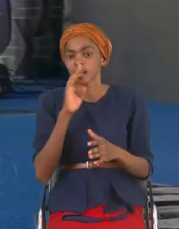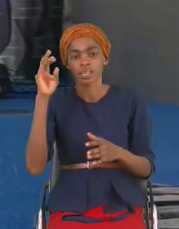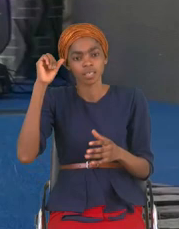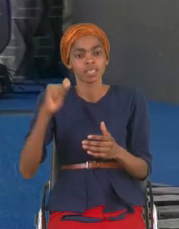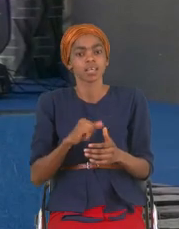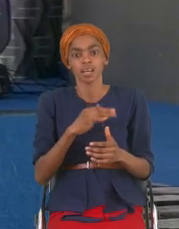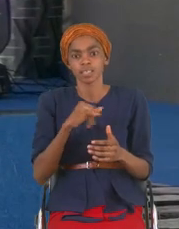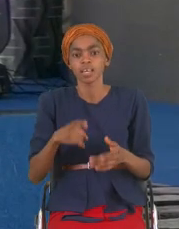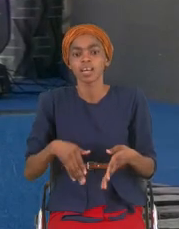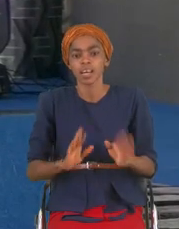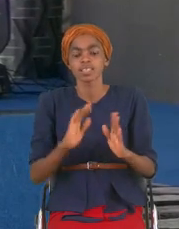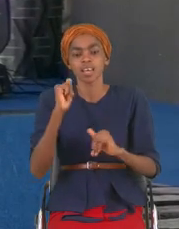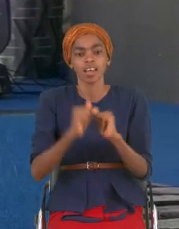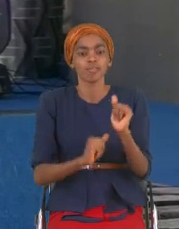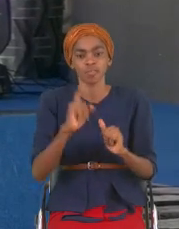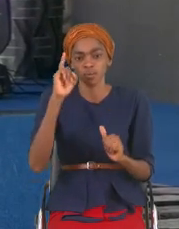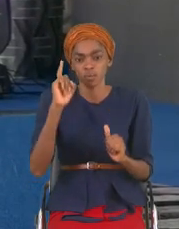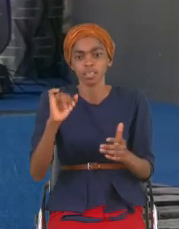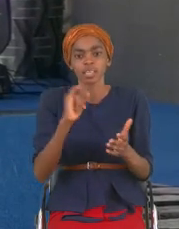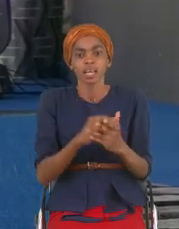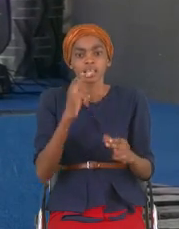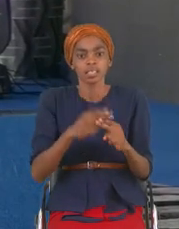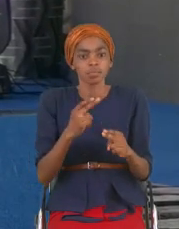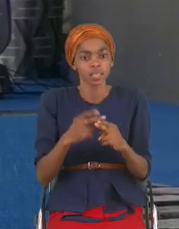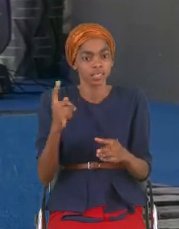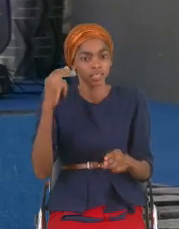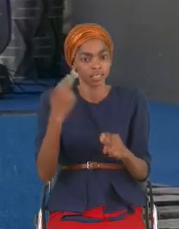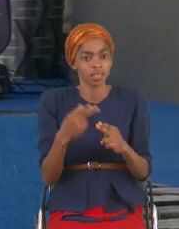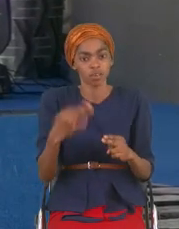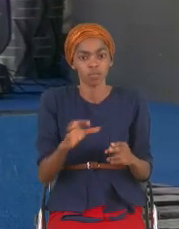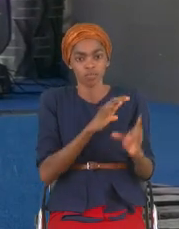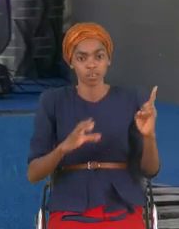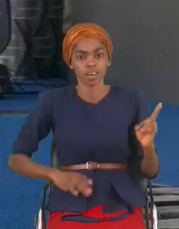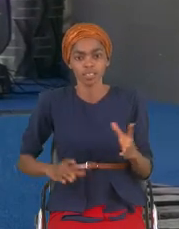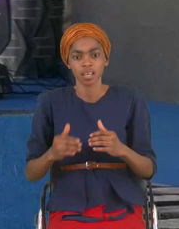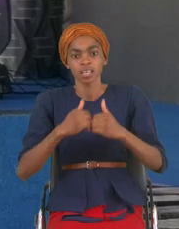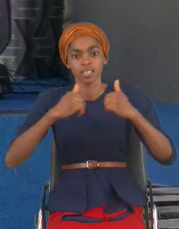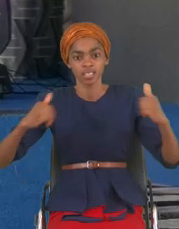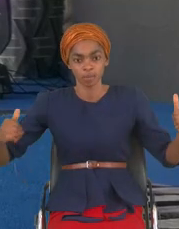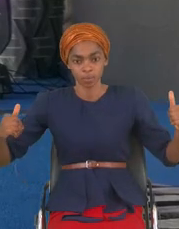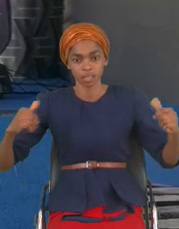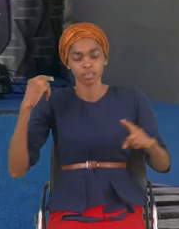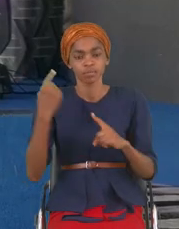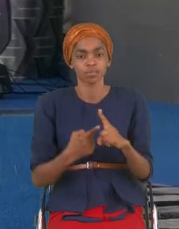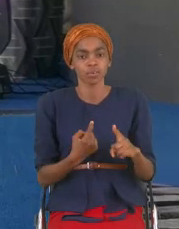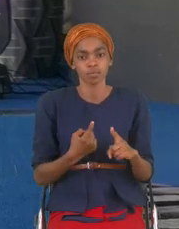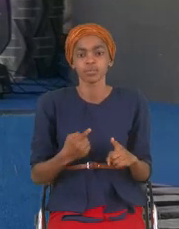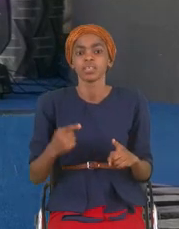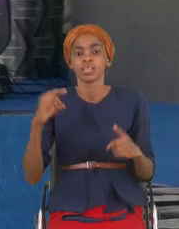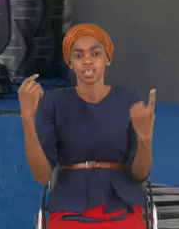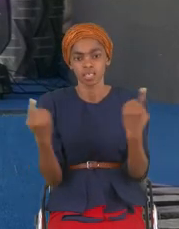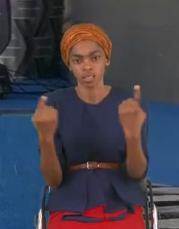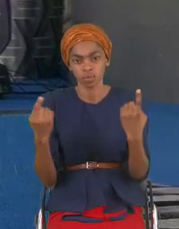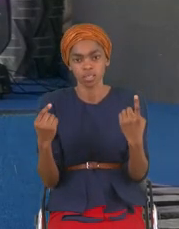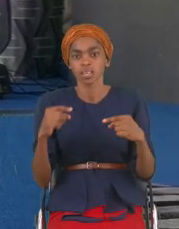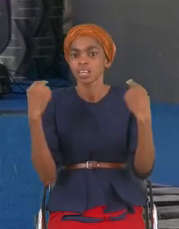everyone, let everyone that nameth the name of Christ depart from iniquity.